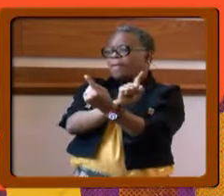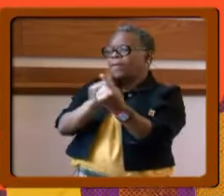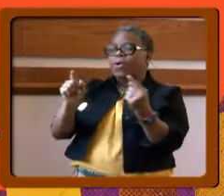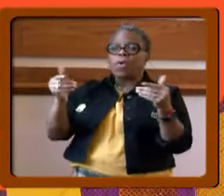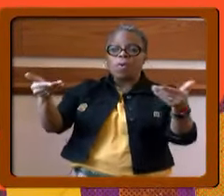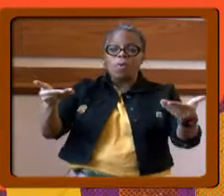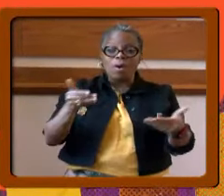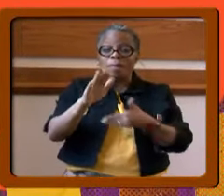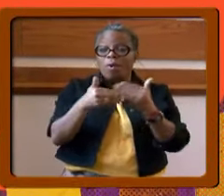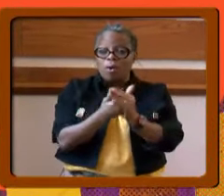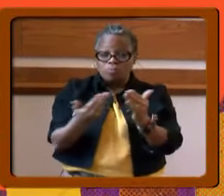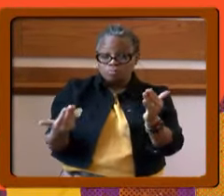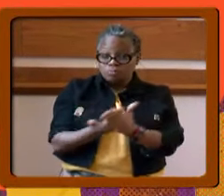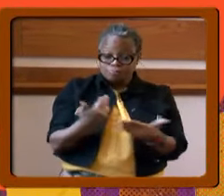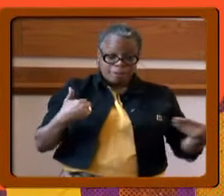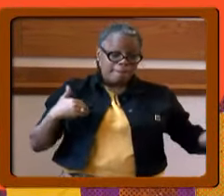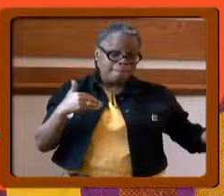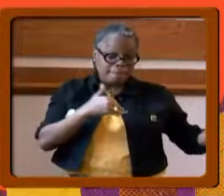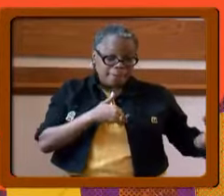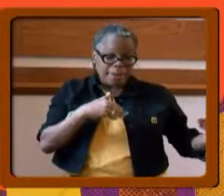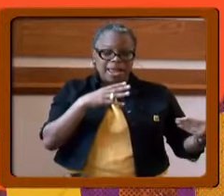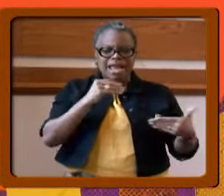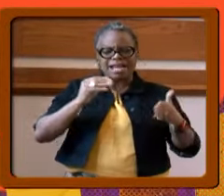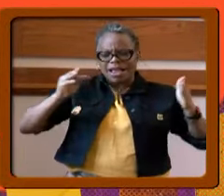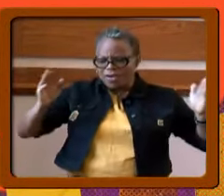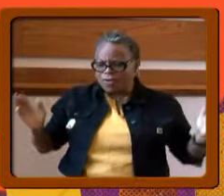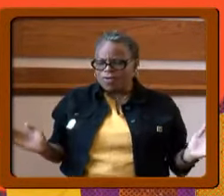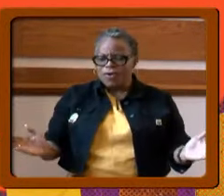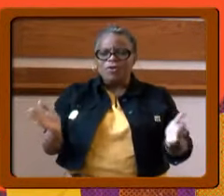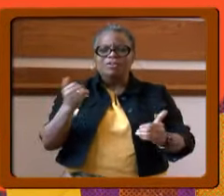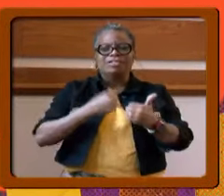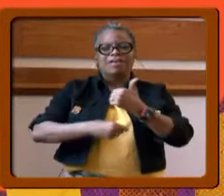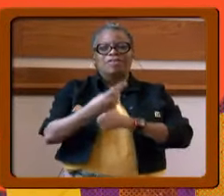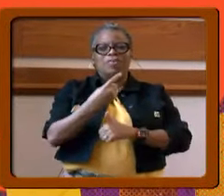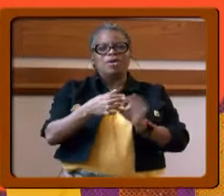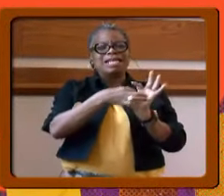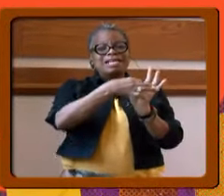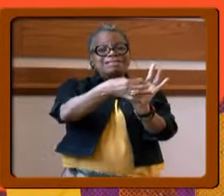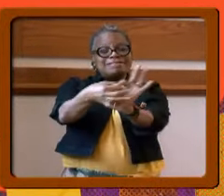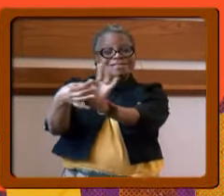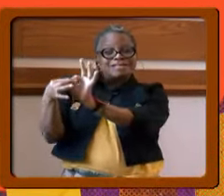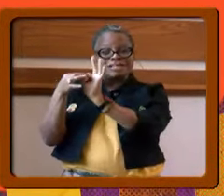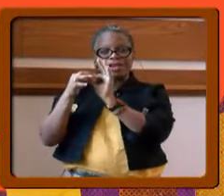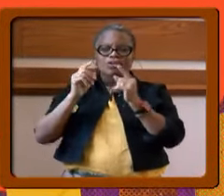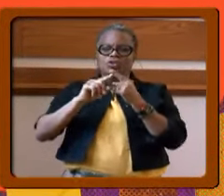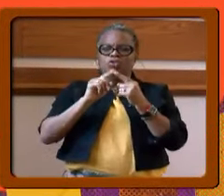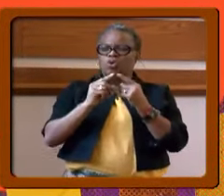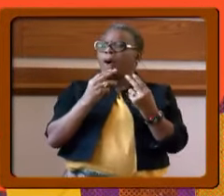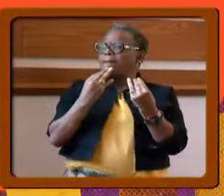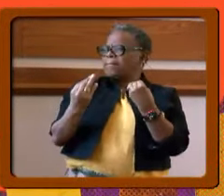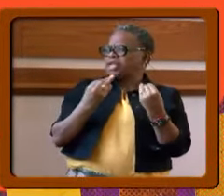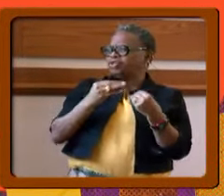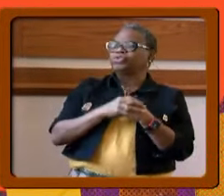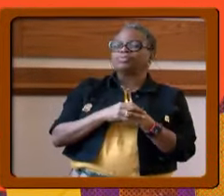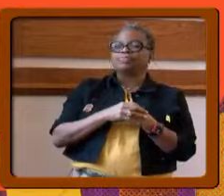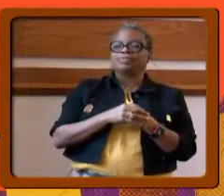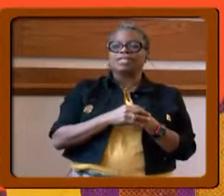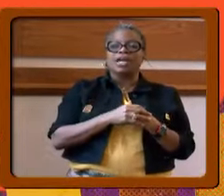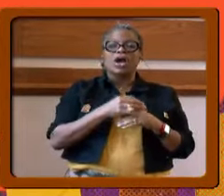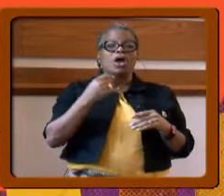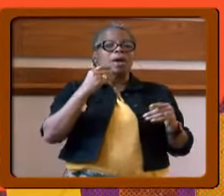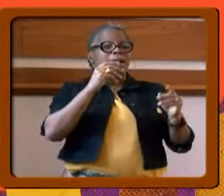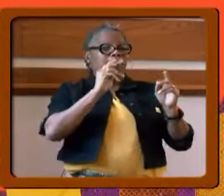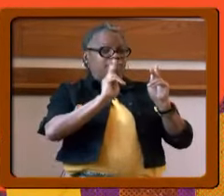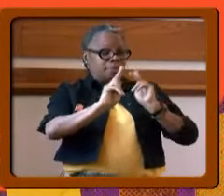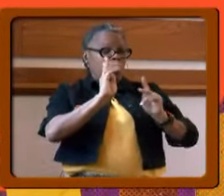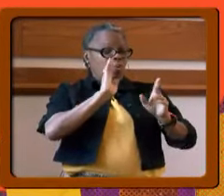meet and welcome all of our new members, as well as encourage everyone to get connected to a ministry. Listen, guests will be given